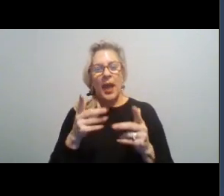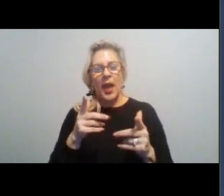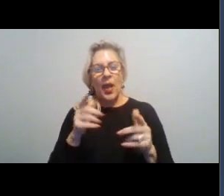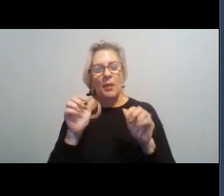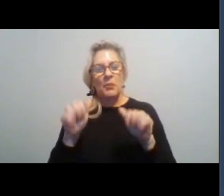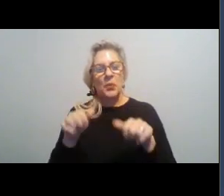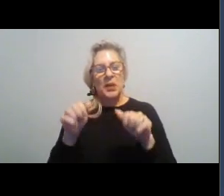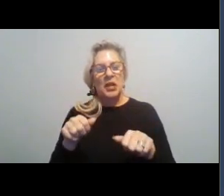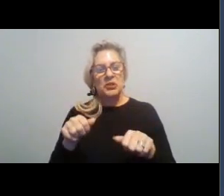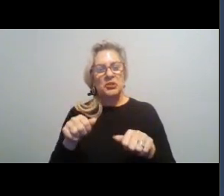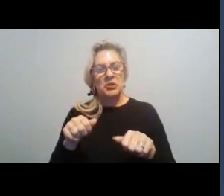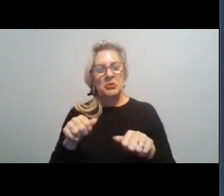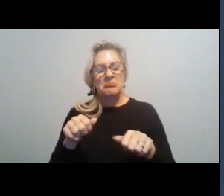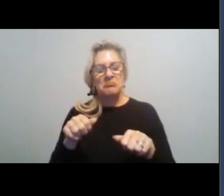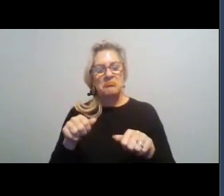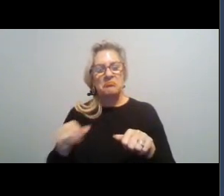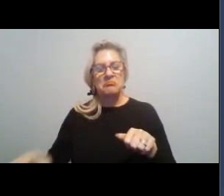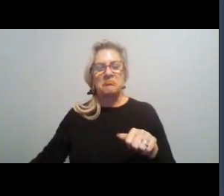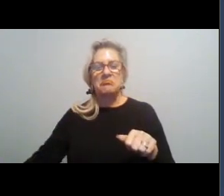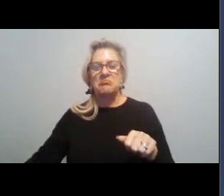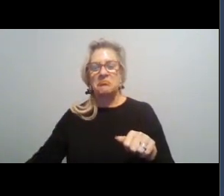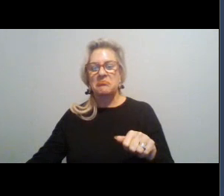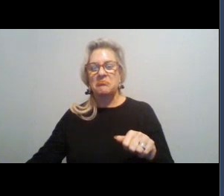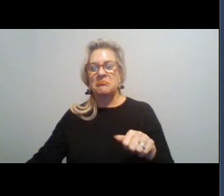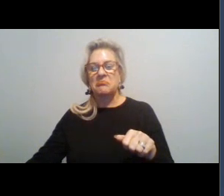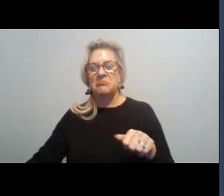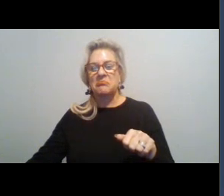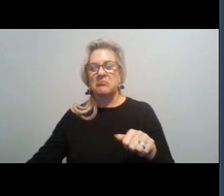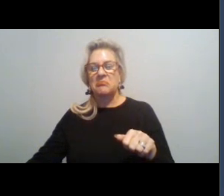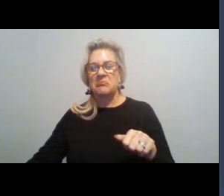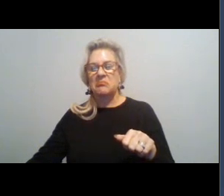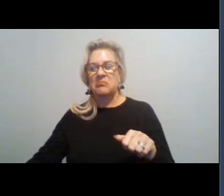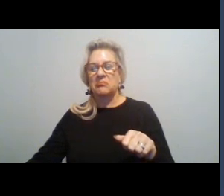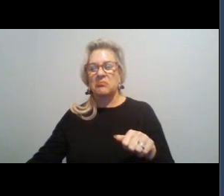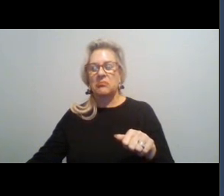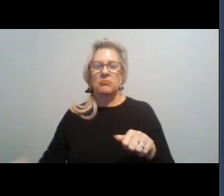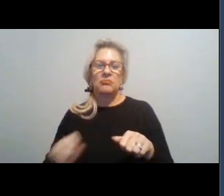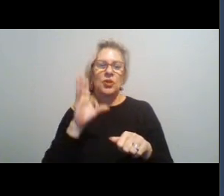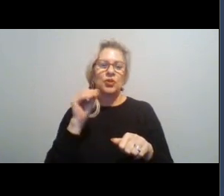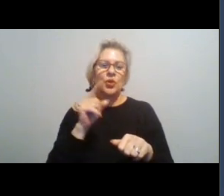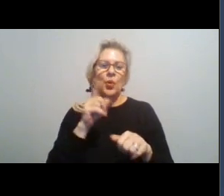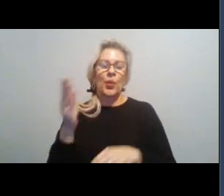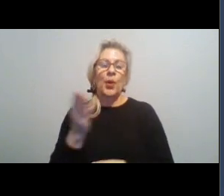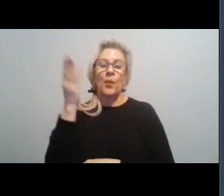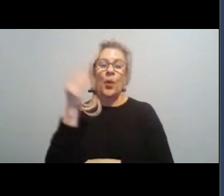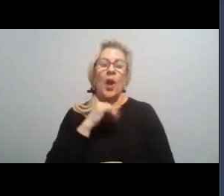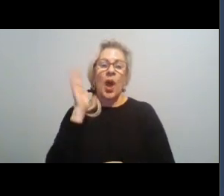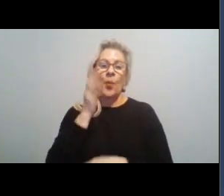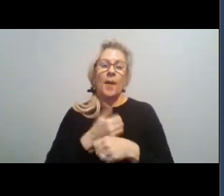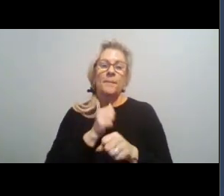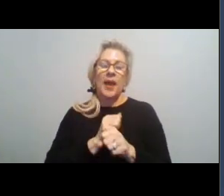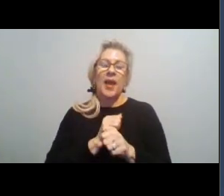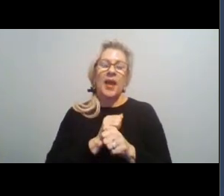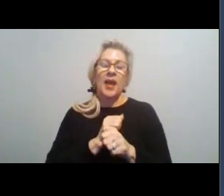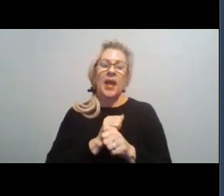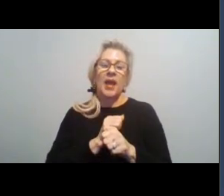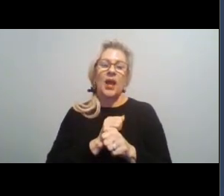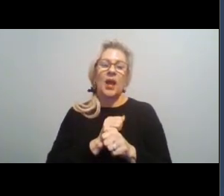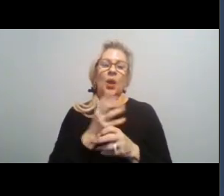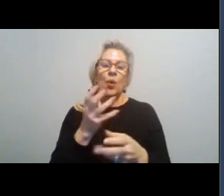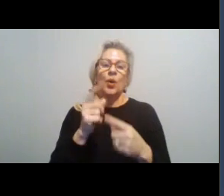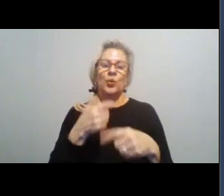projects, and we are seeing that realized. And the motion I'm going to make, I'd like to